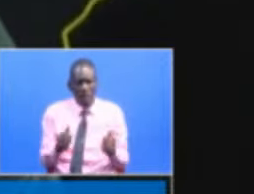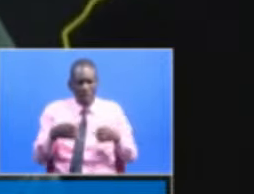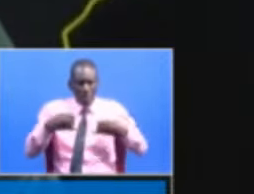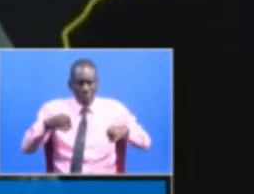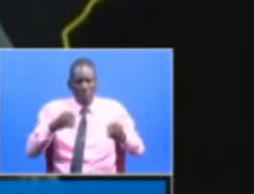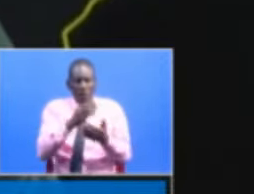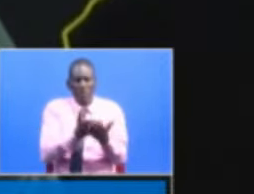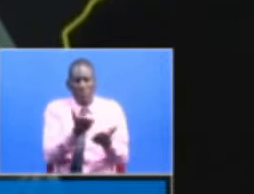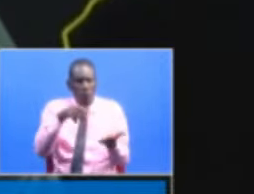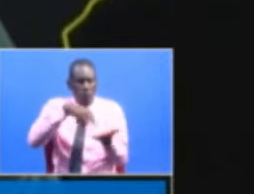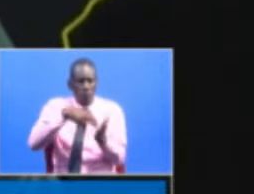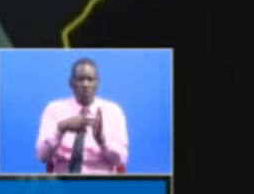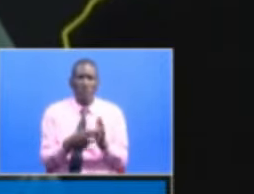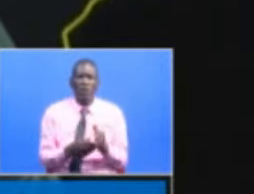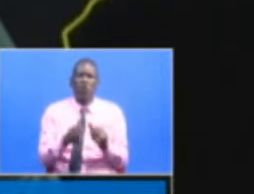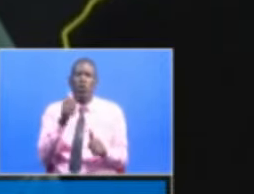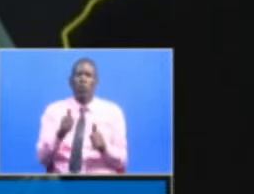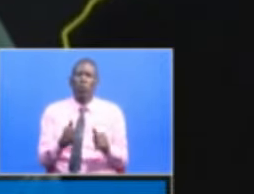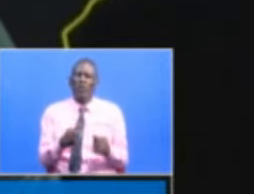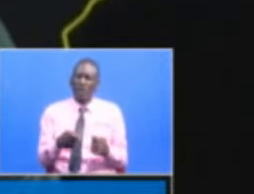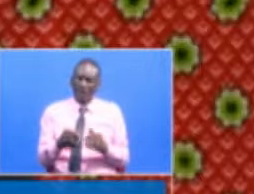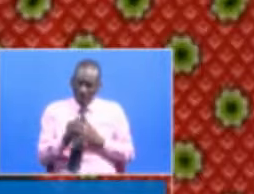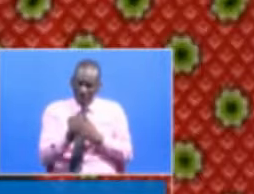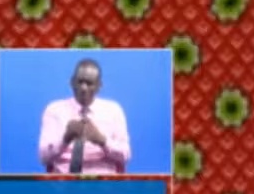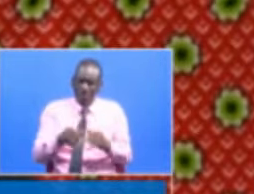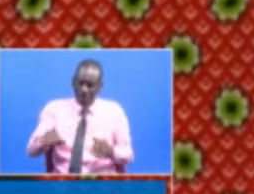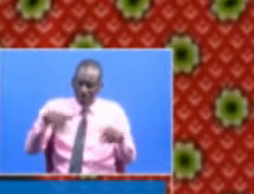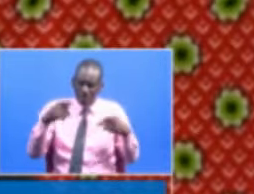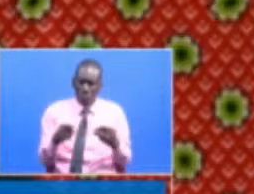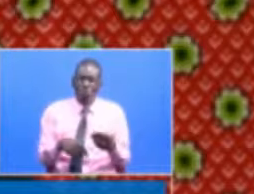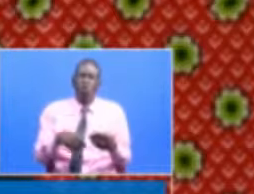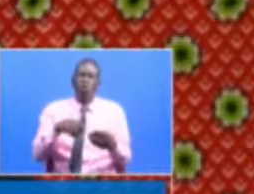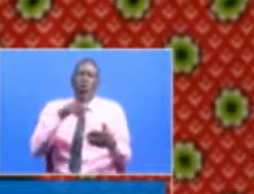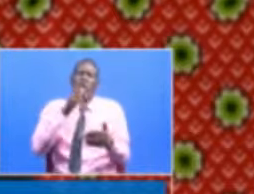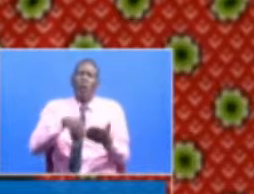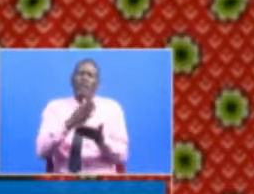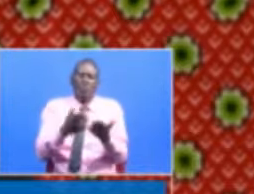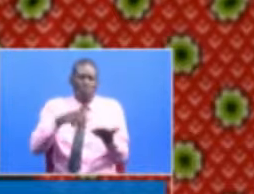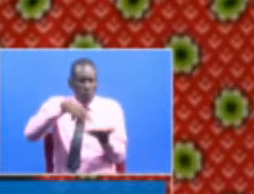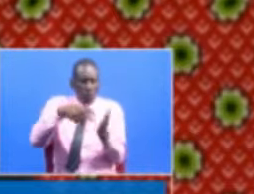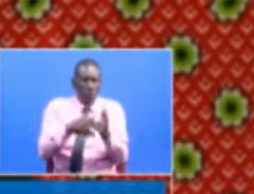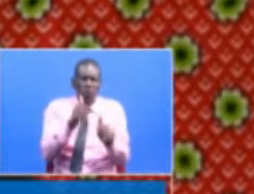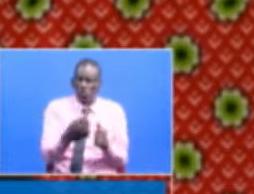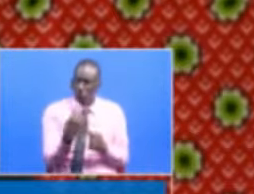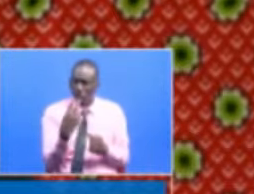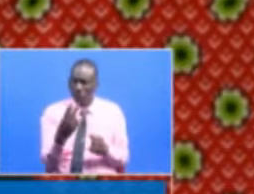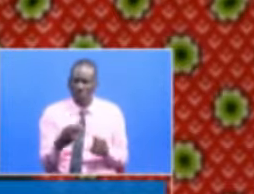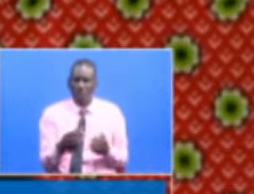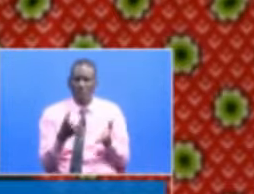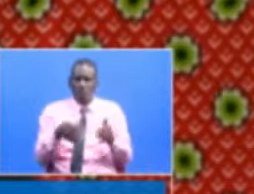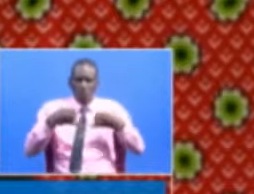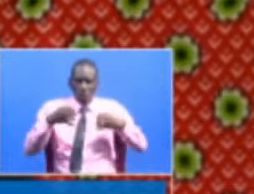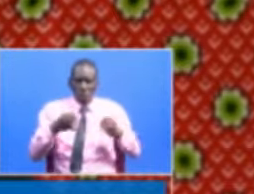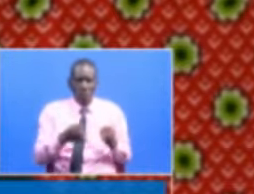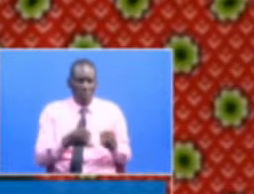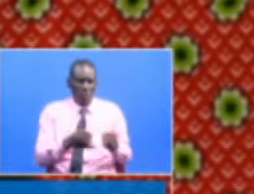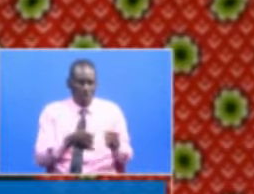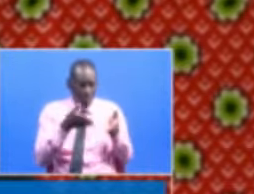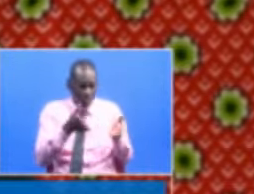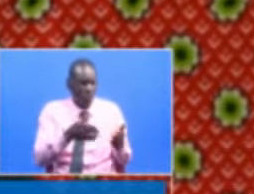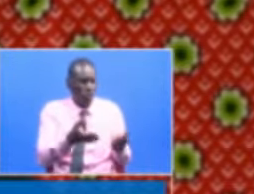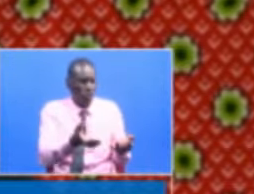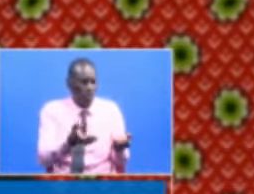of these projects, which are locally led. Which are some of the projects you're seeing? Because to implement FLOCA, you need to involve the